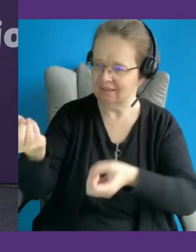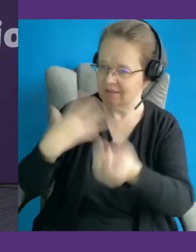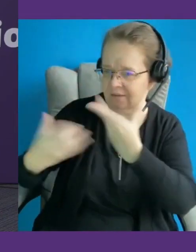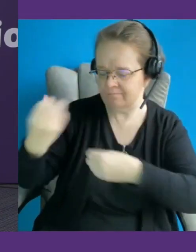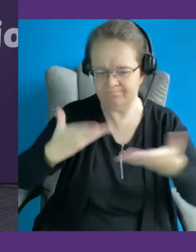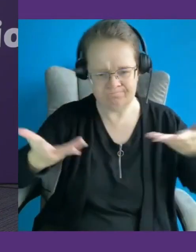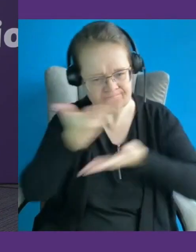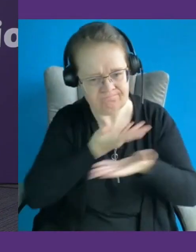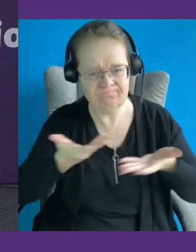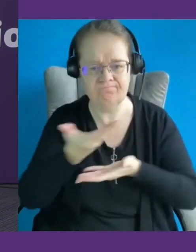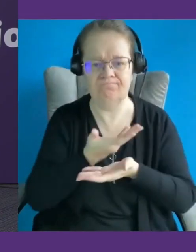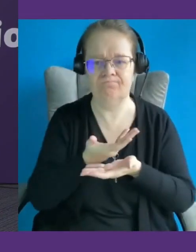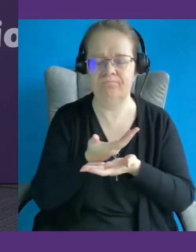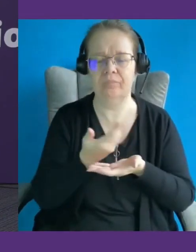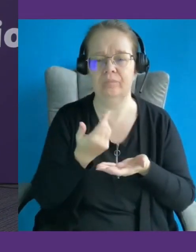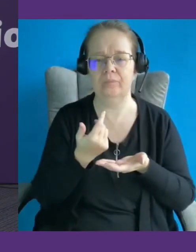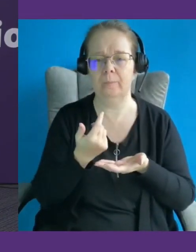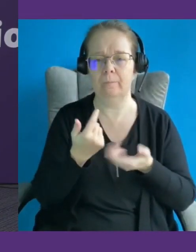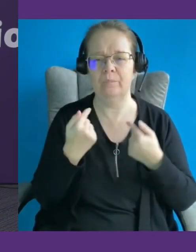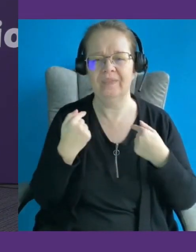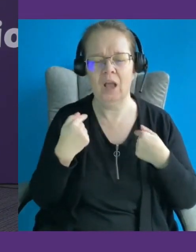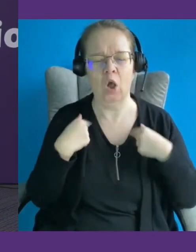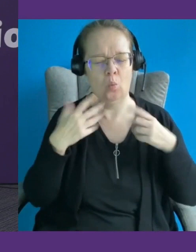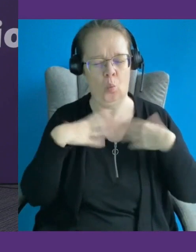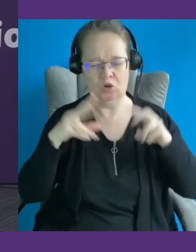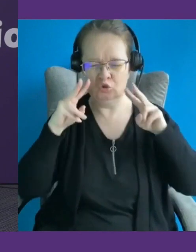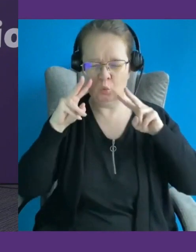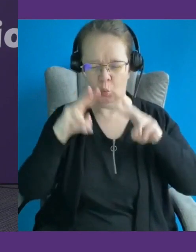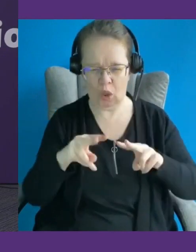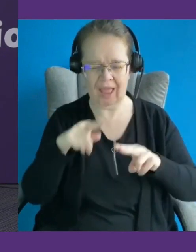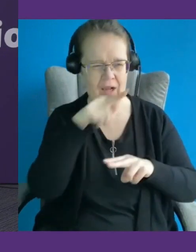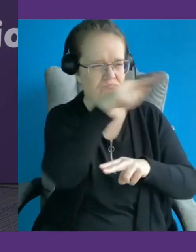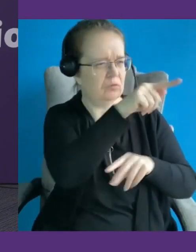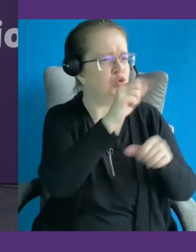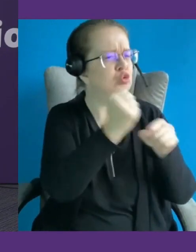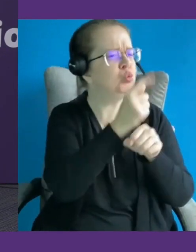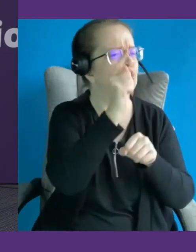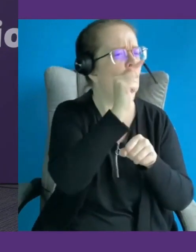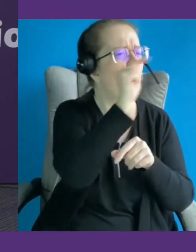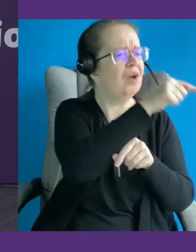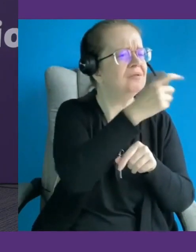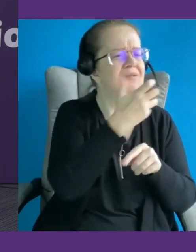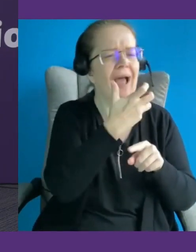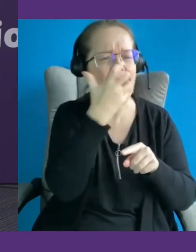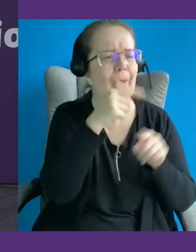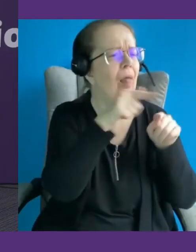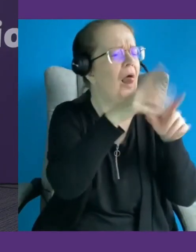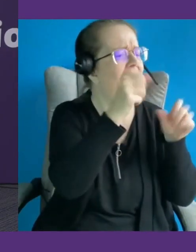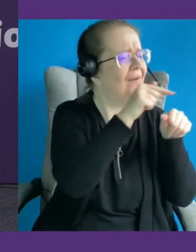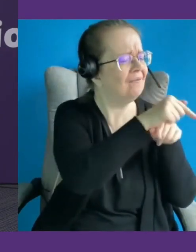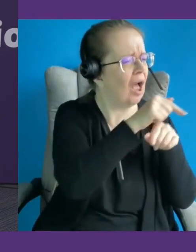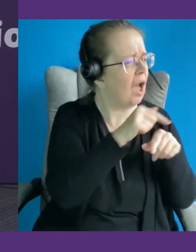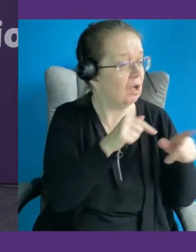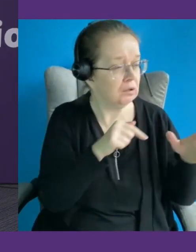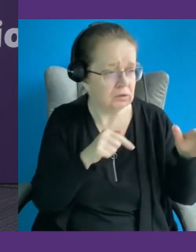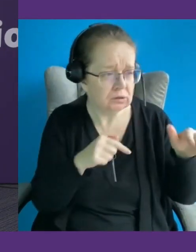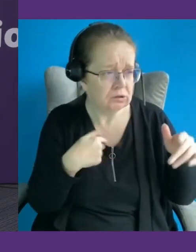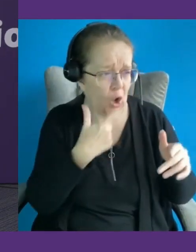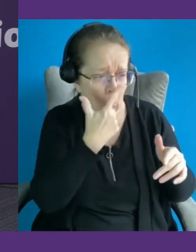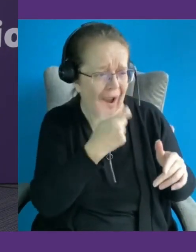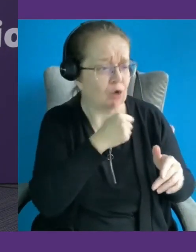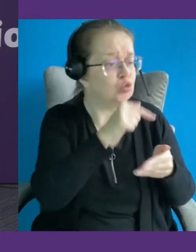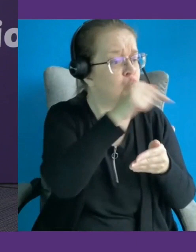Once again, we're trying to look at what everyone else is doing at Apple and say, gosh, is there something that we can use